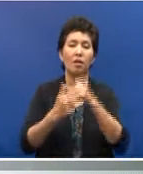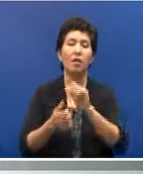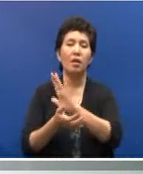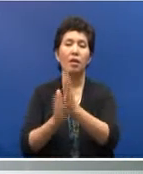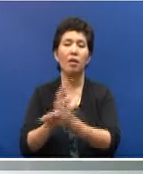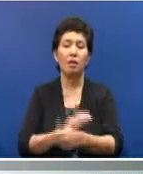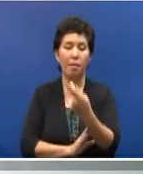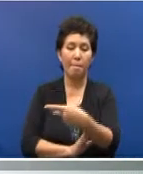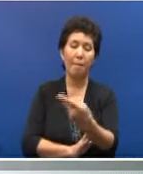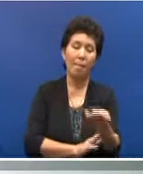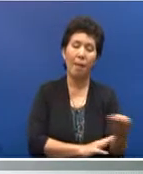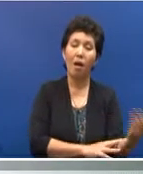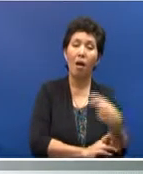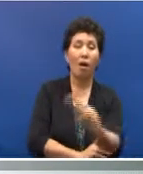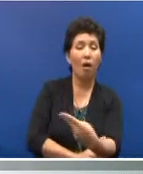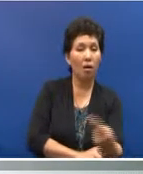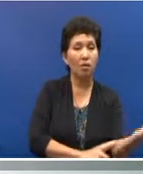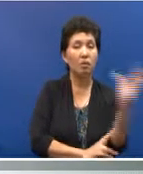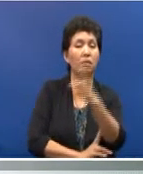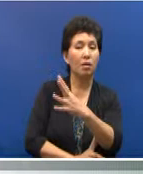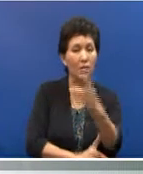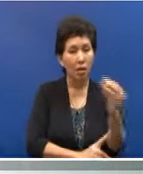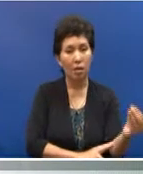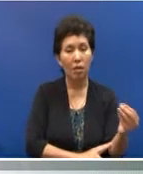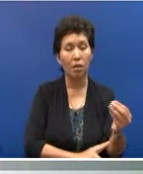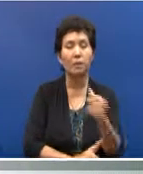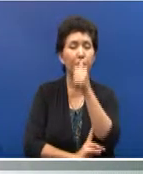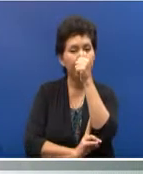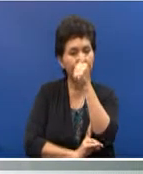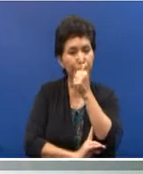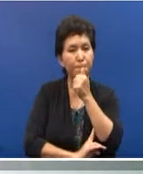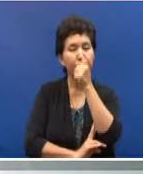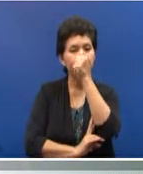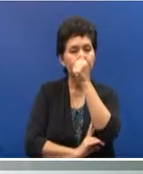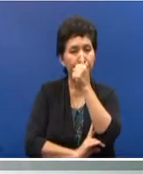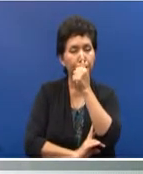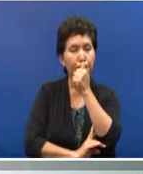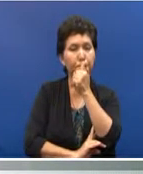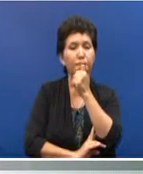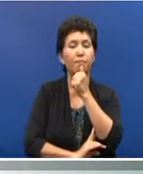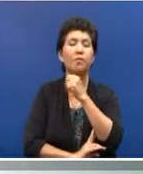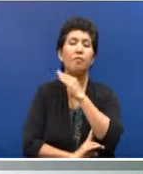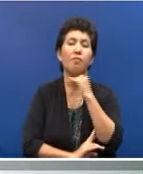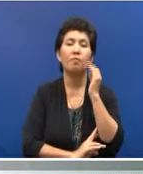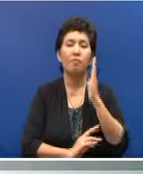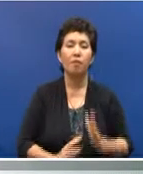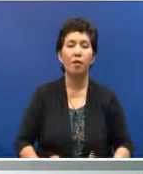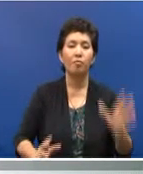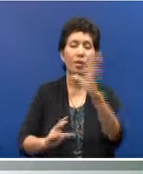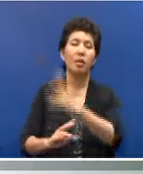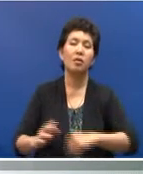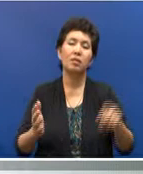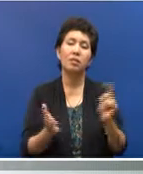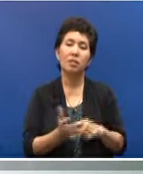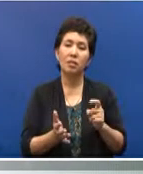their property. Okay, and they suffered, okay, lesser physical harm, okay, and sometimes